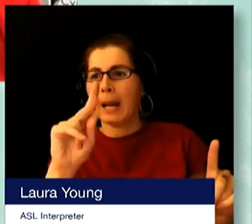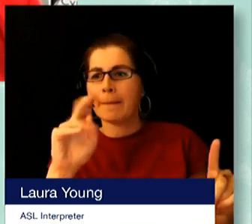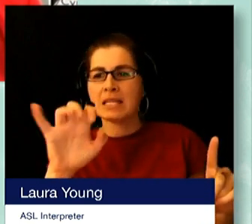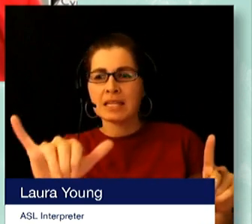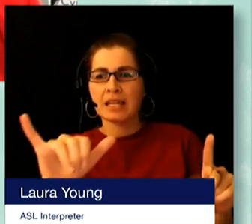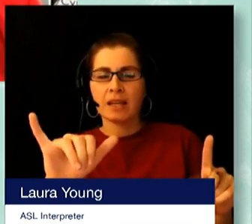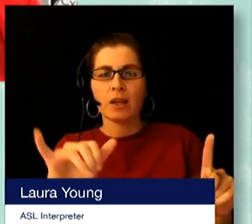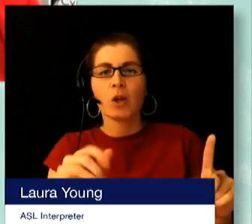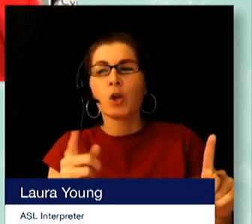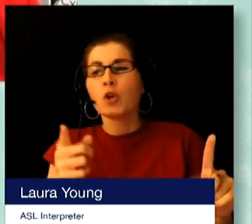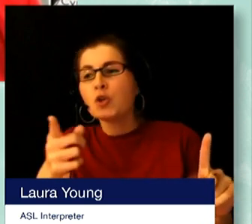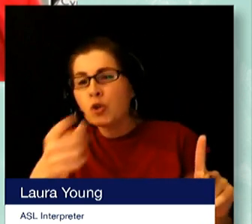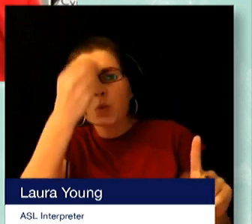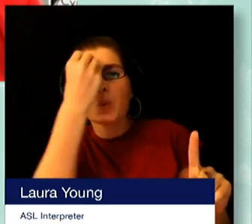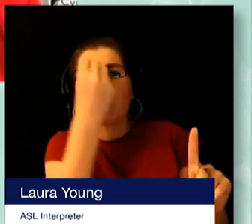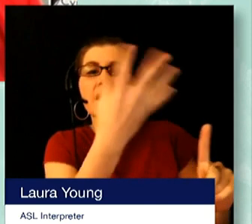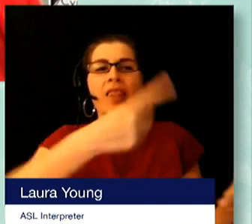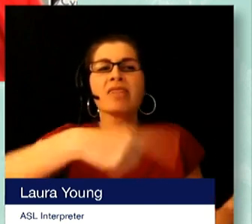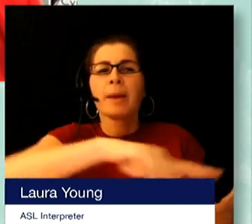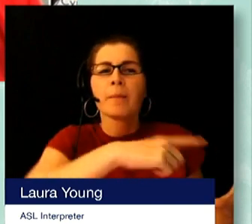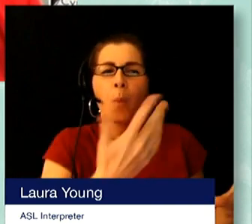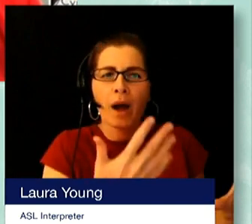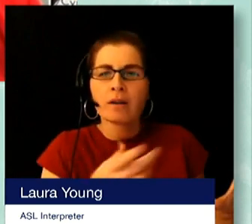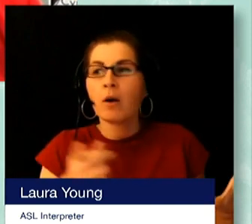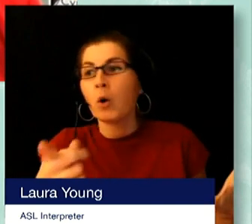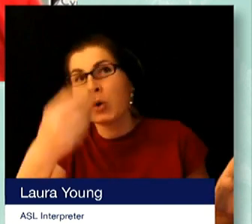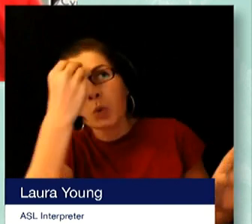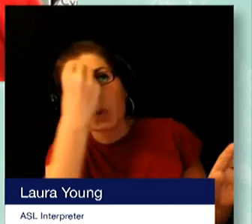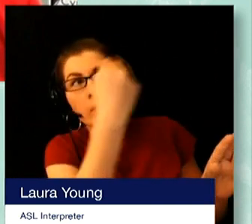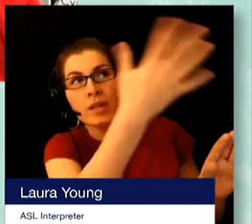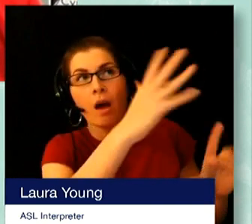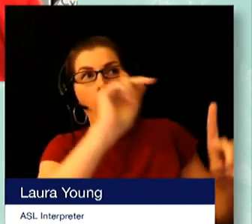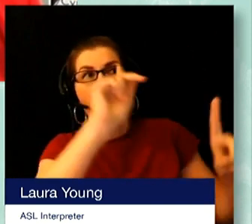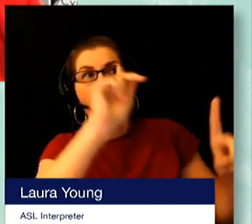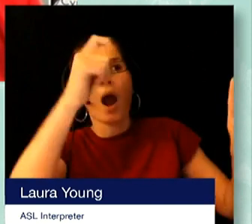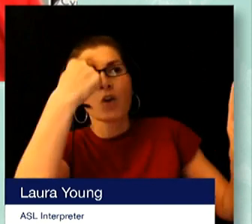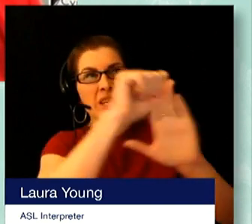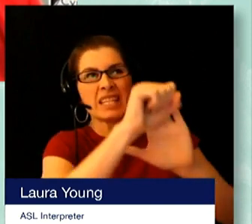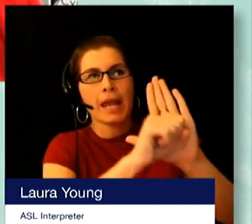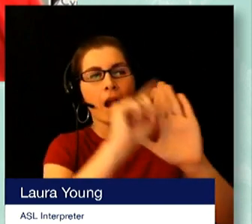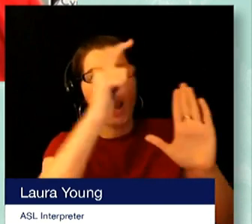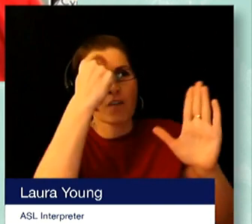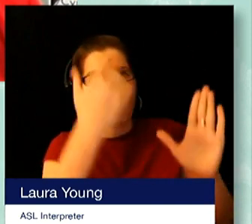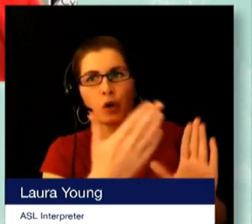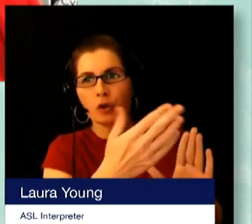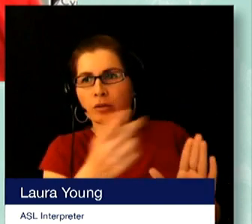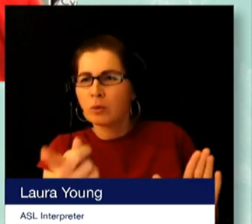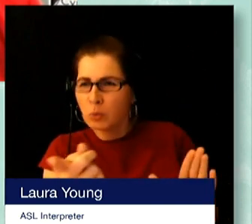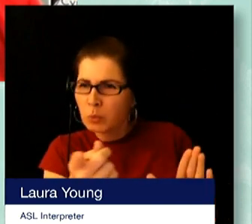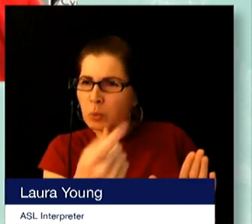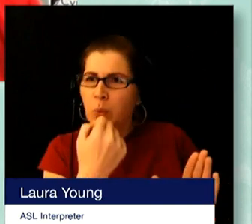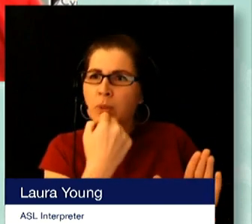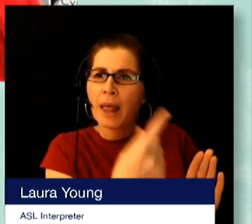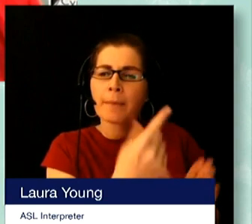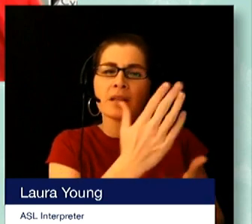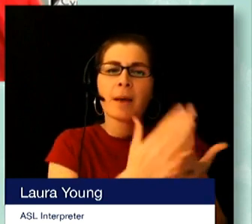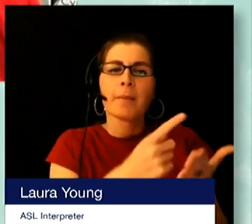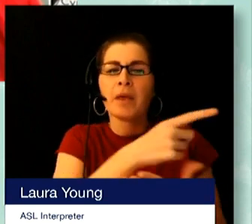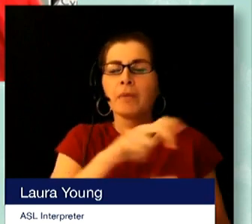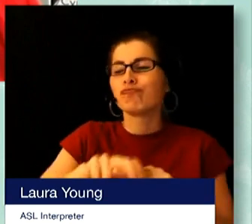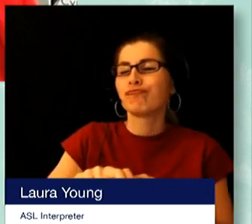to them? And what would you say to the governors who are sitting on this power, seeing these commutation petitions and not acting on